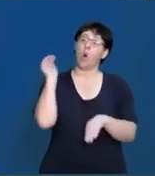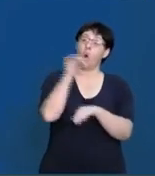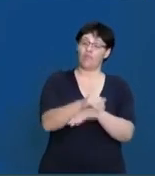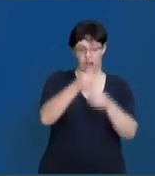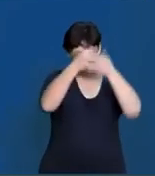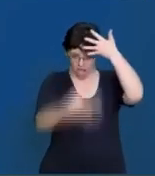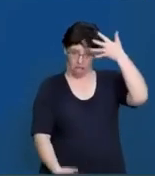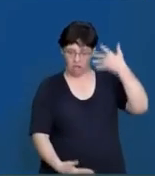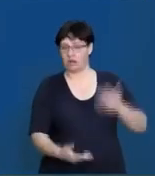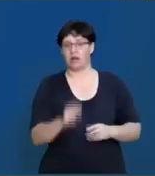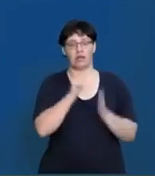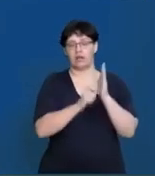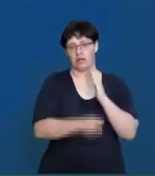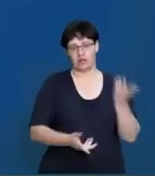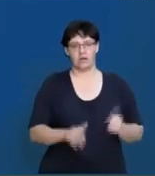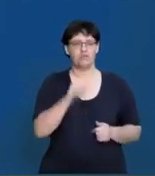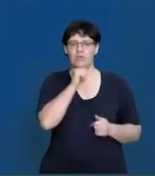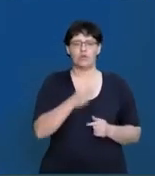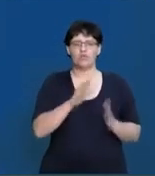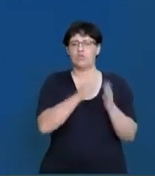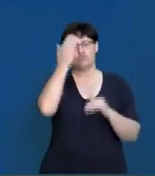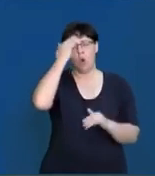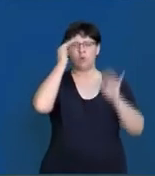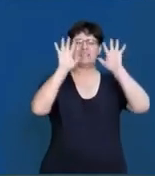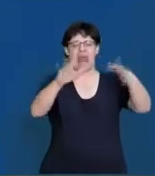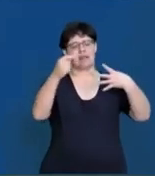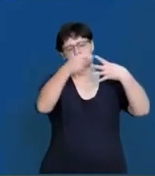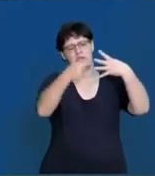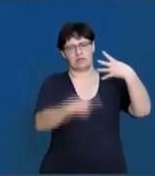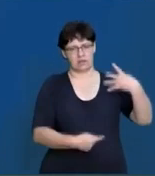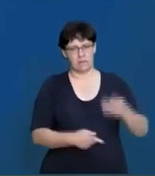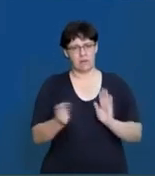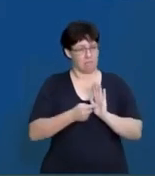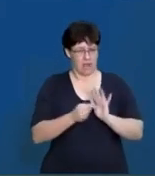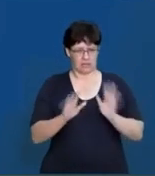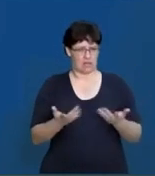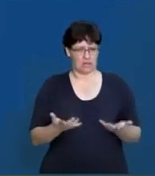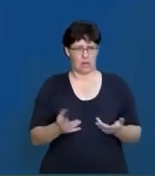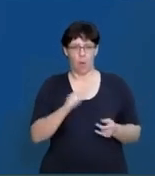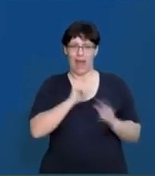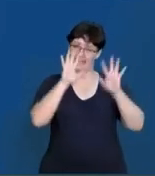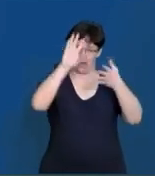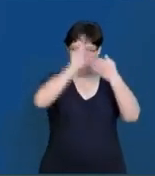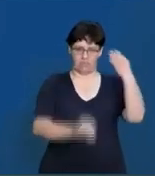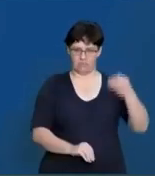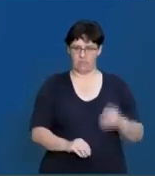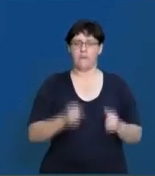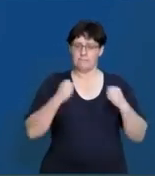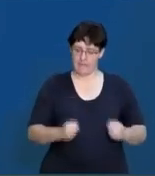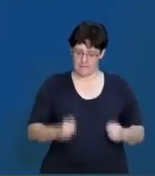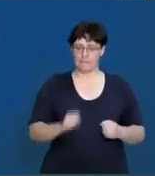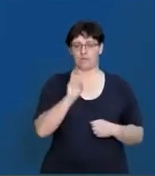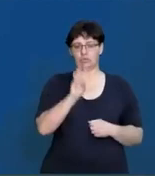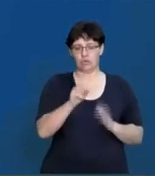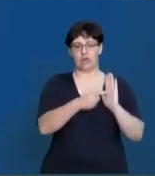no marks for over answering or over attempting a question. Even if you know 10 points, you are not going to get 10 marks for stating